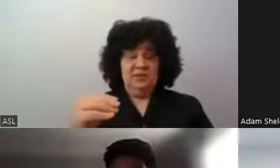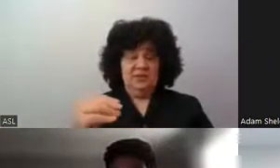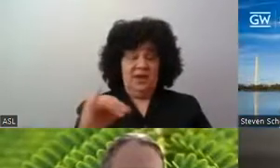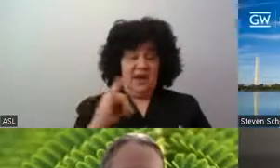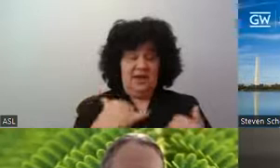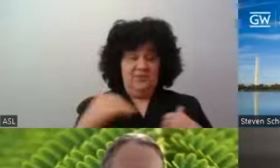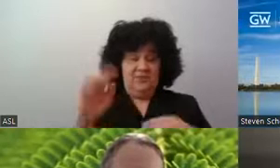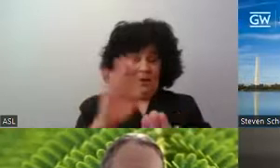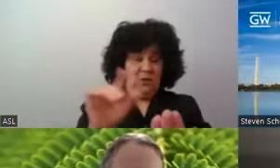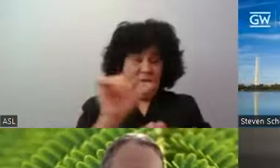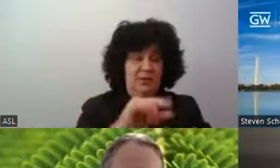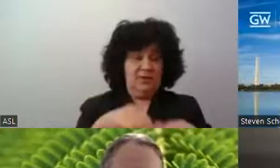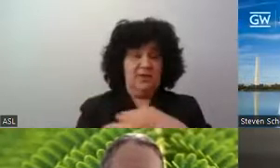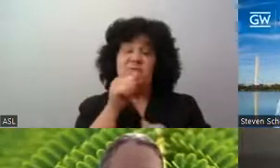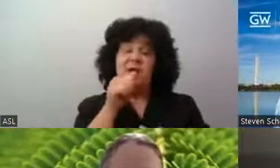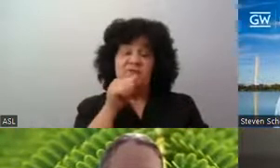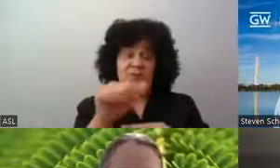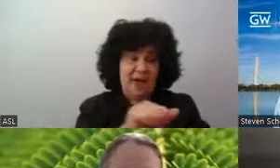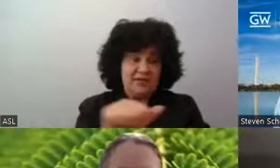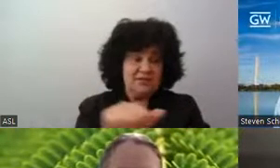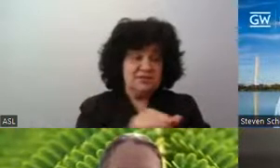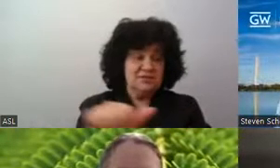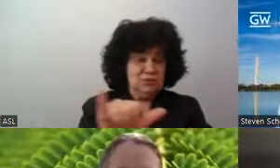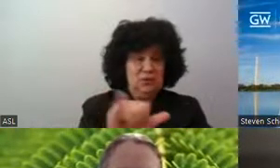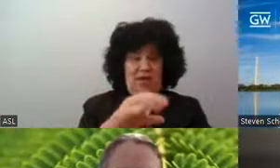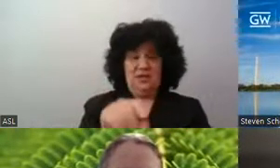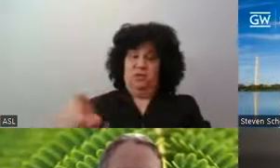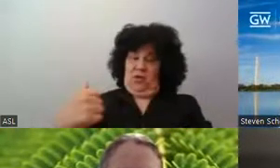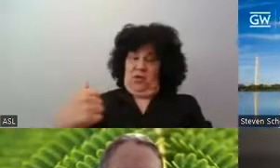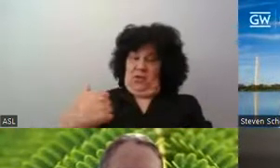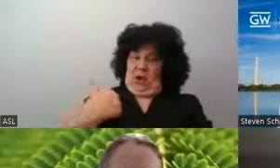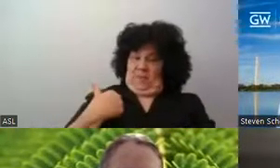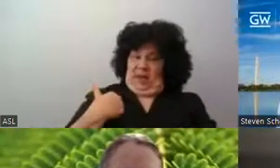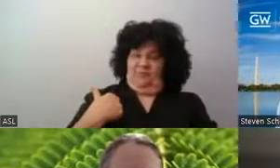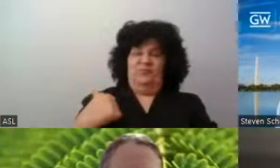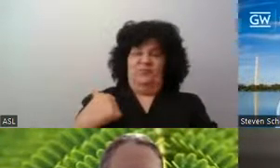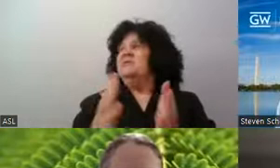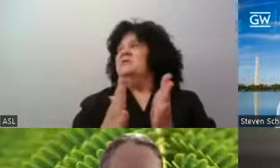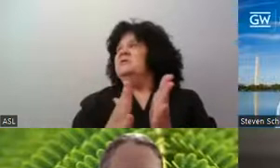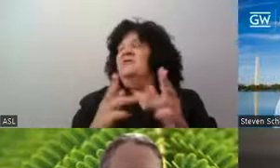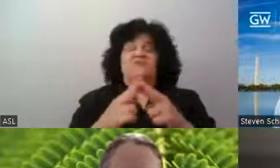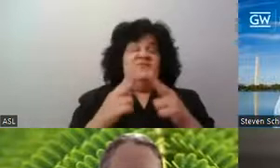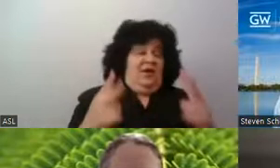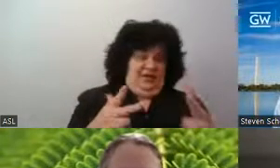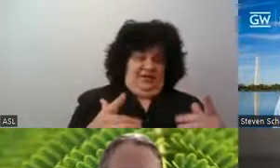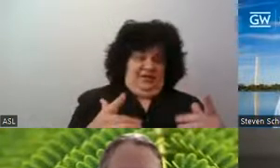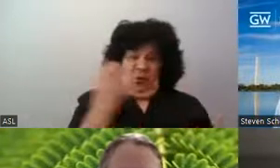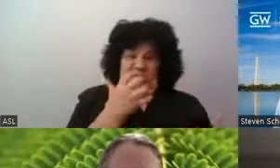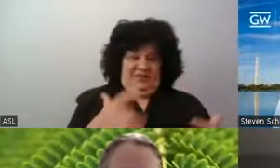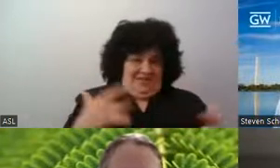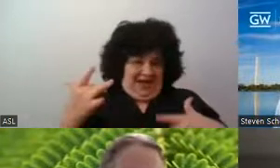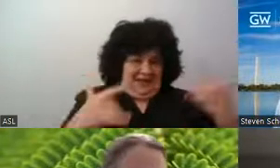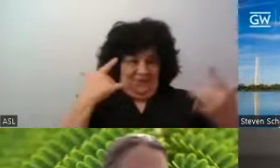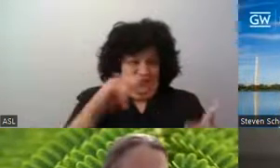private practice, the Justice Department, and the Army. I'm ecstatic to be involved in this initiative. I've been working for the